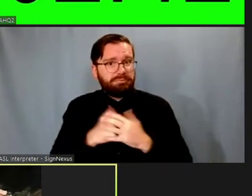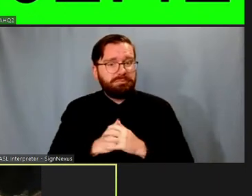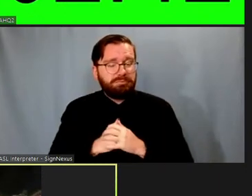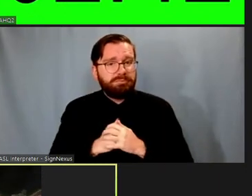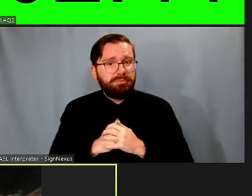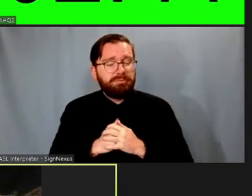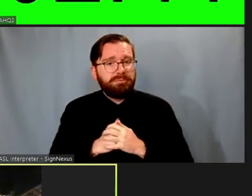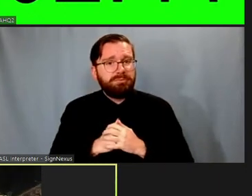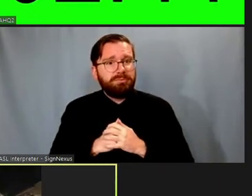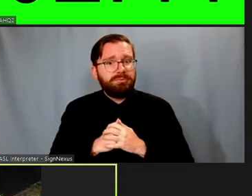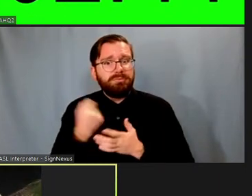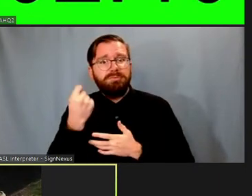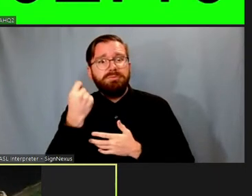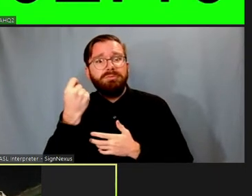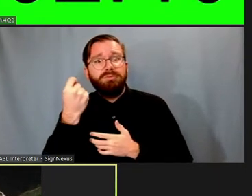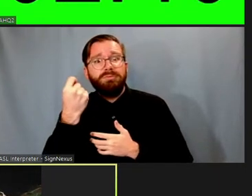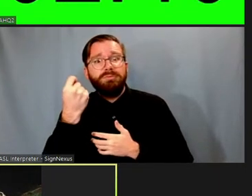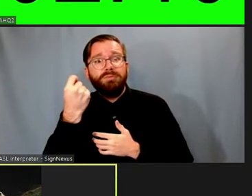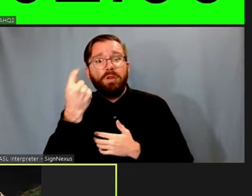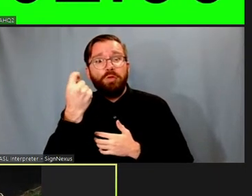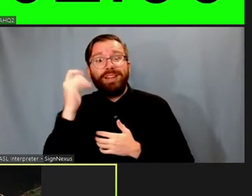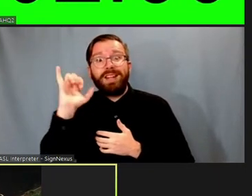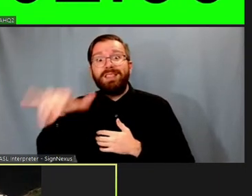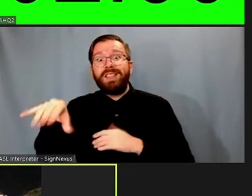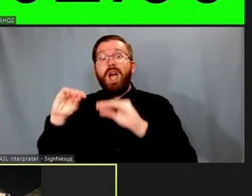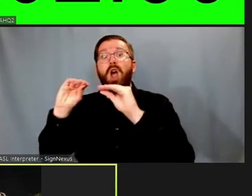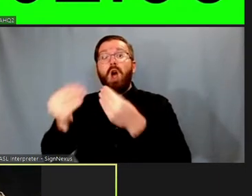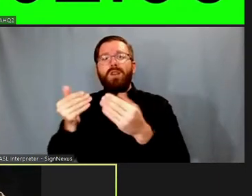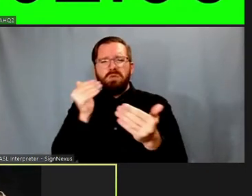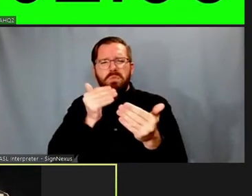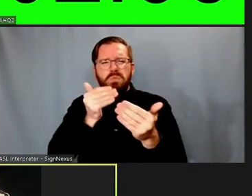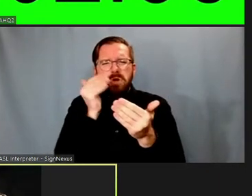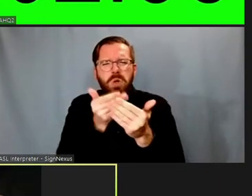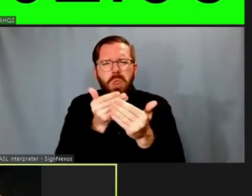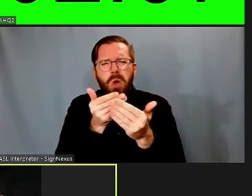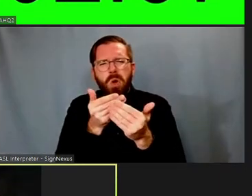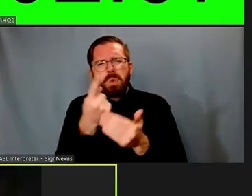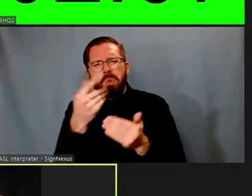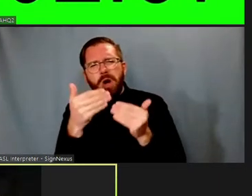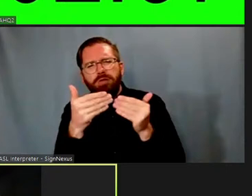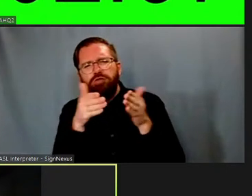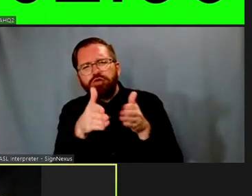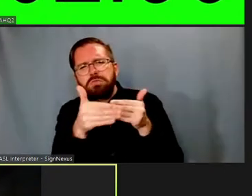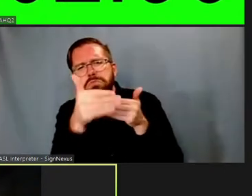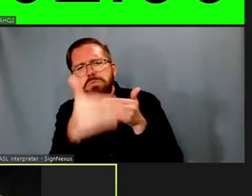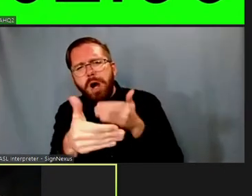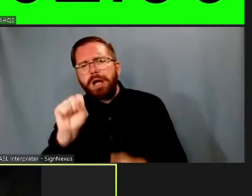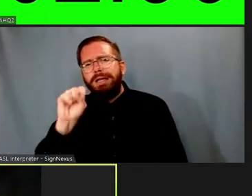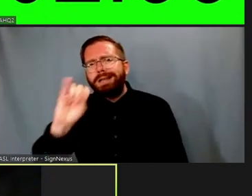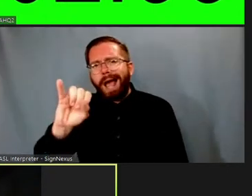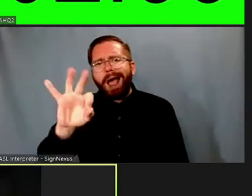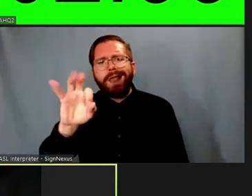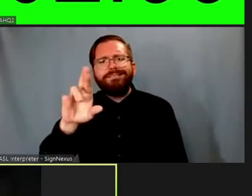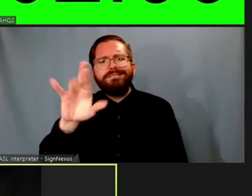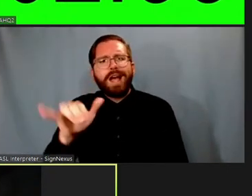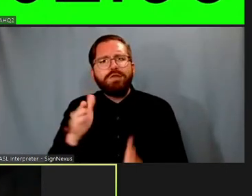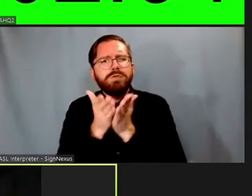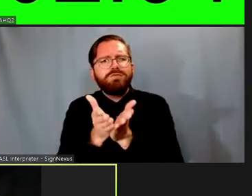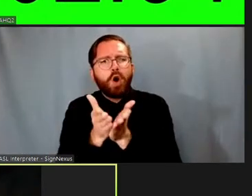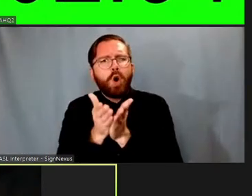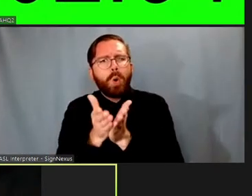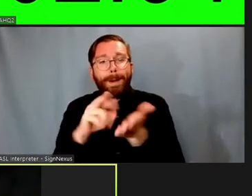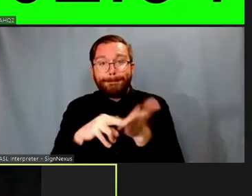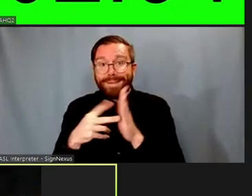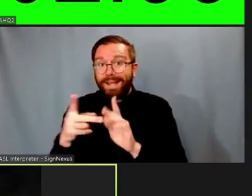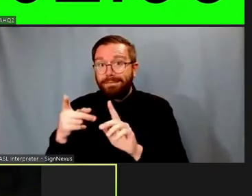block from the staten island ferry which is free so those people from staten island don't have to pay to commute into the